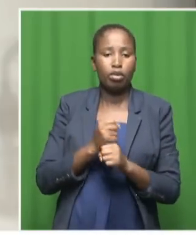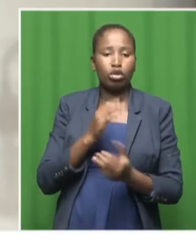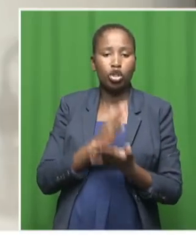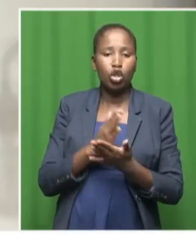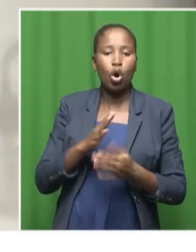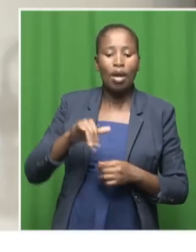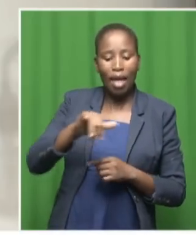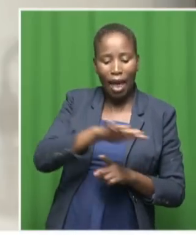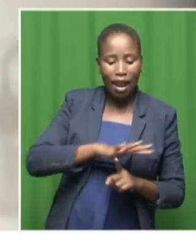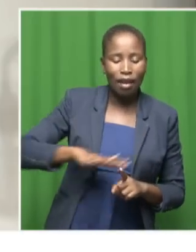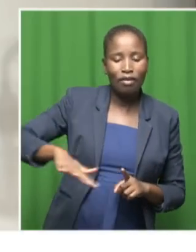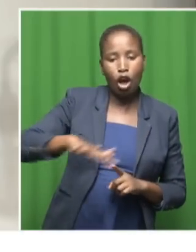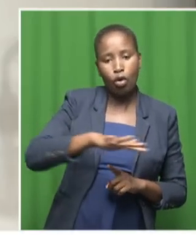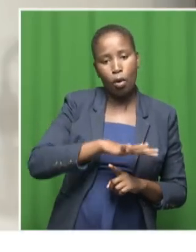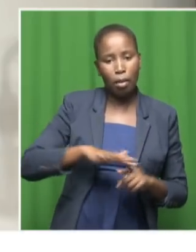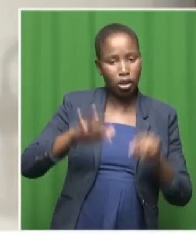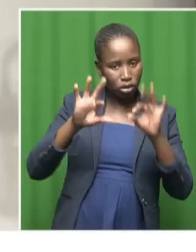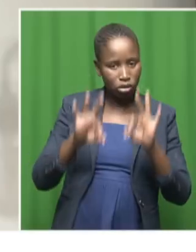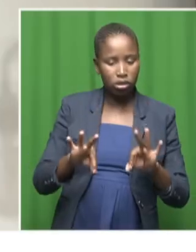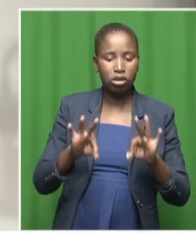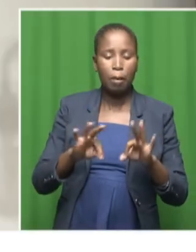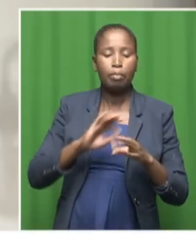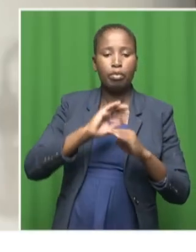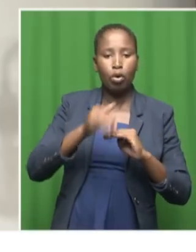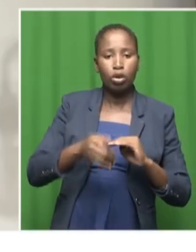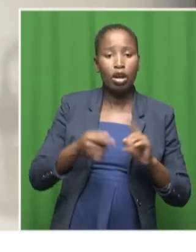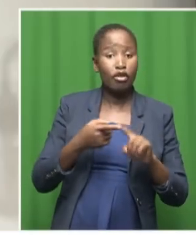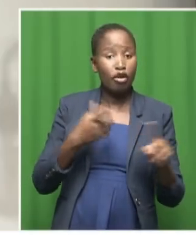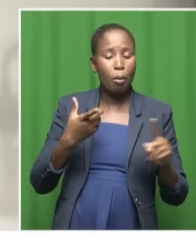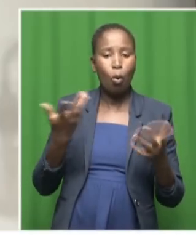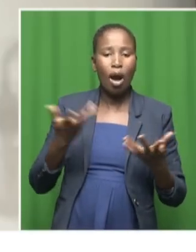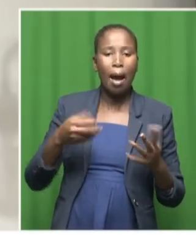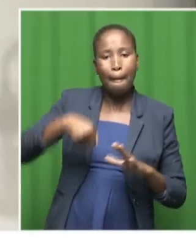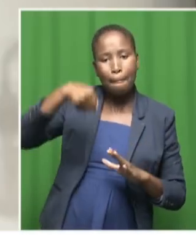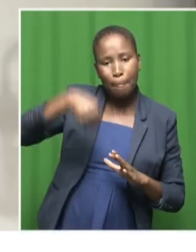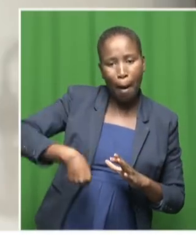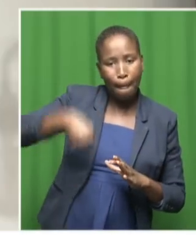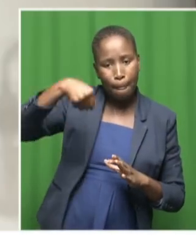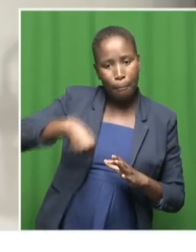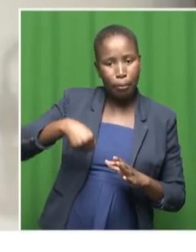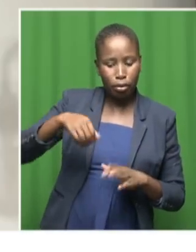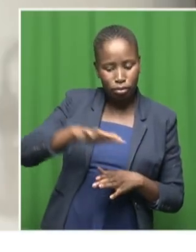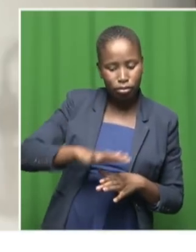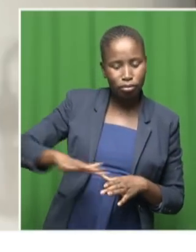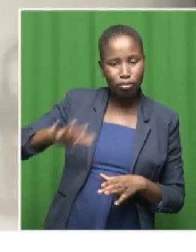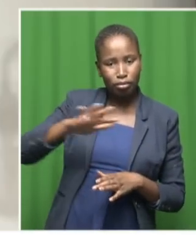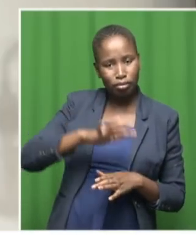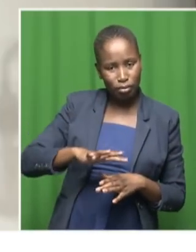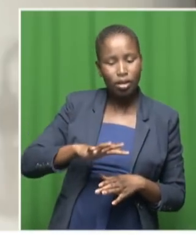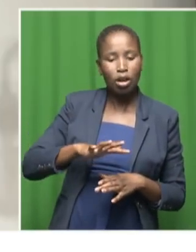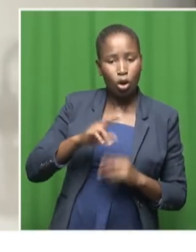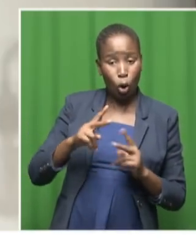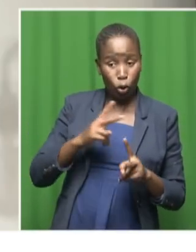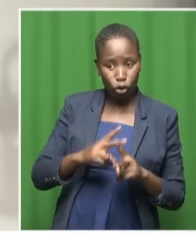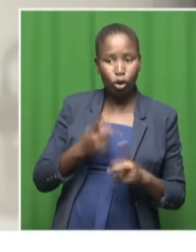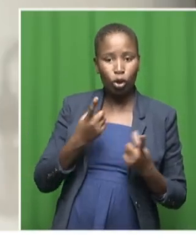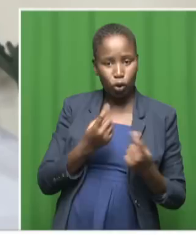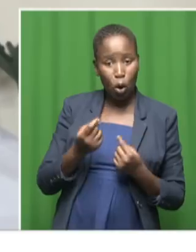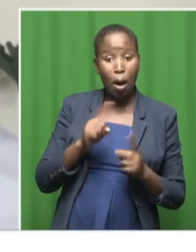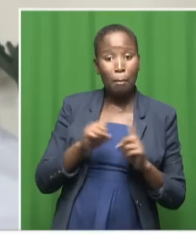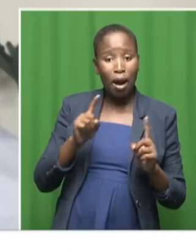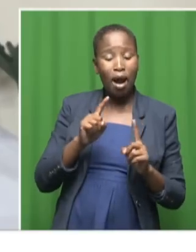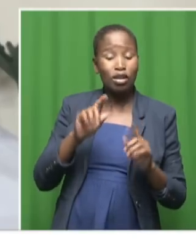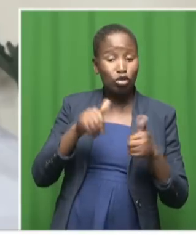environments are protected from pump station failures and sewage pipe bursts is to end load shedding. Do you have